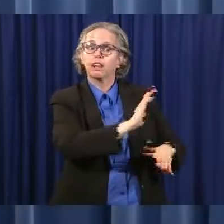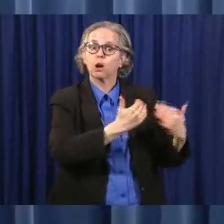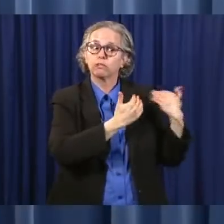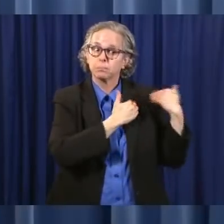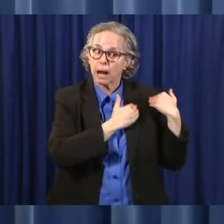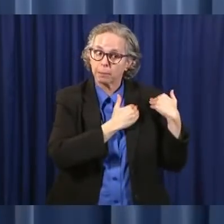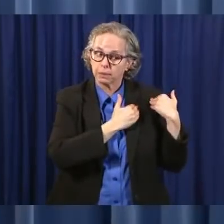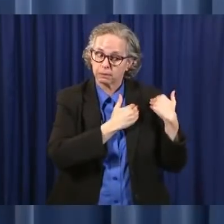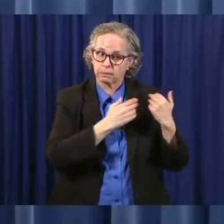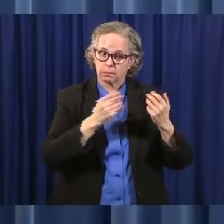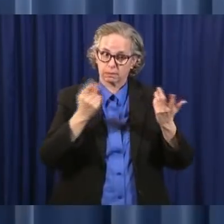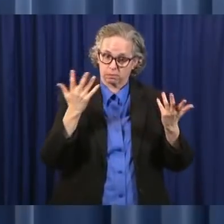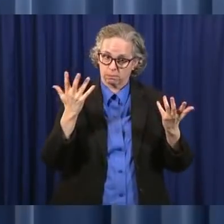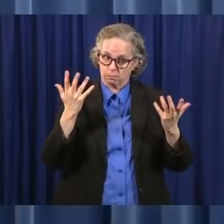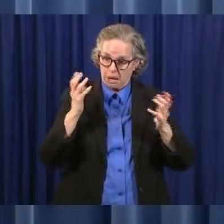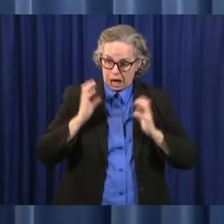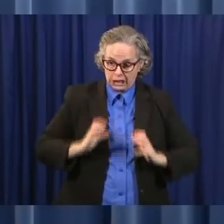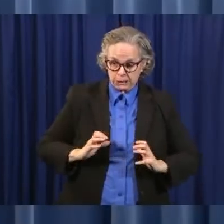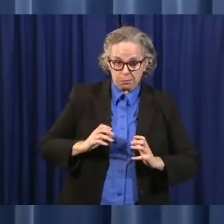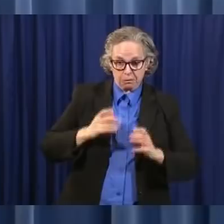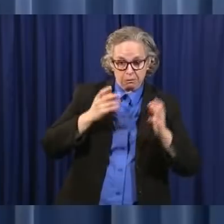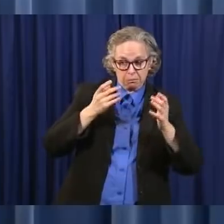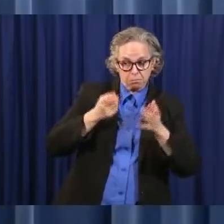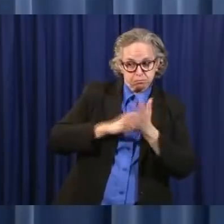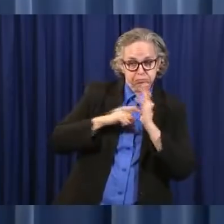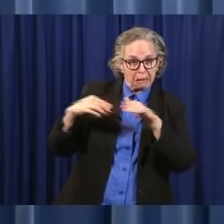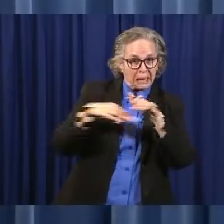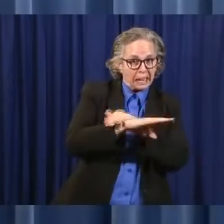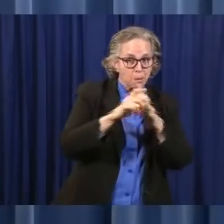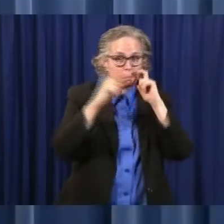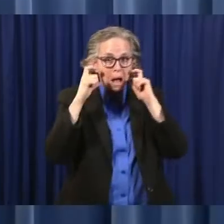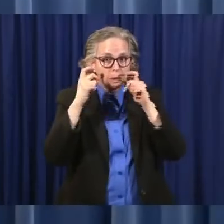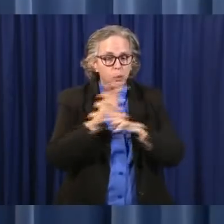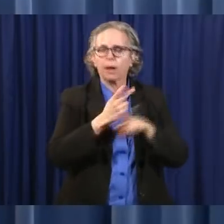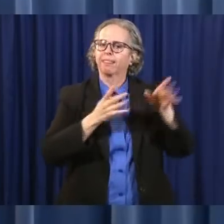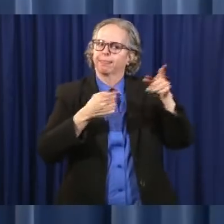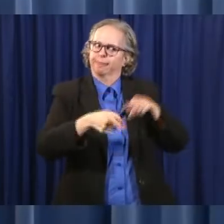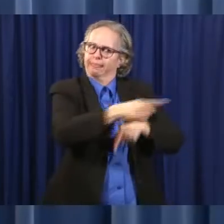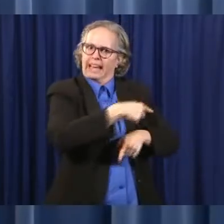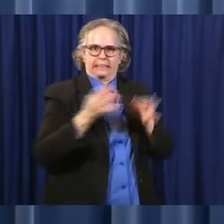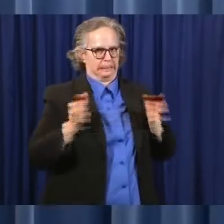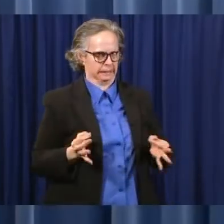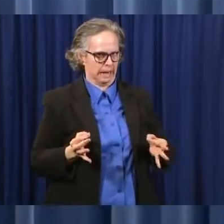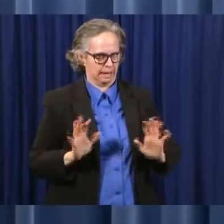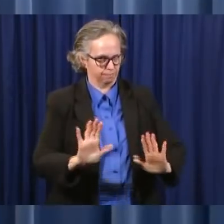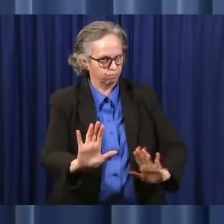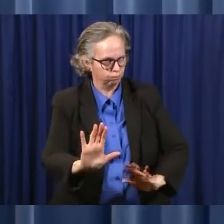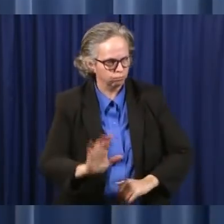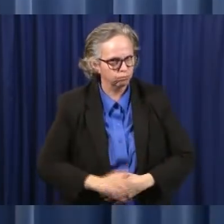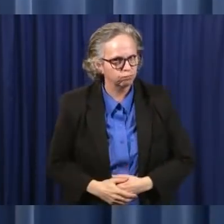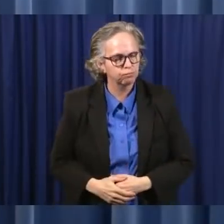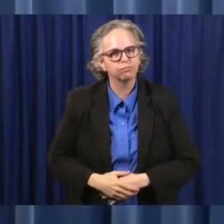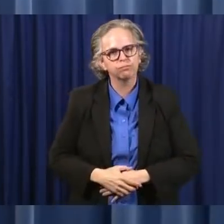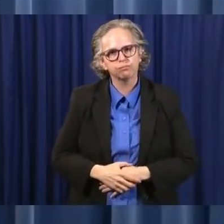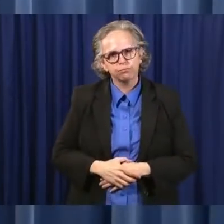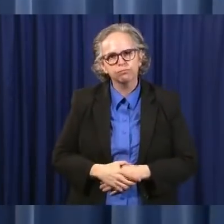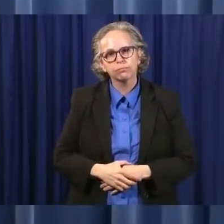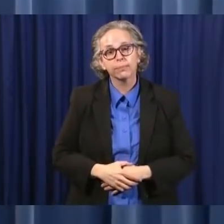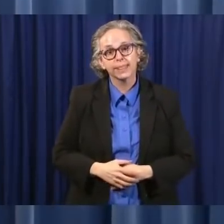mask inside the business or not. Again, that's up to each individual business.